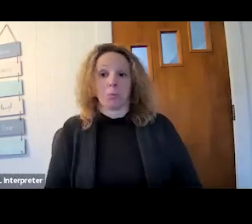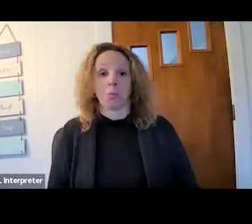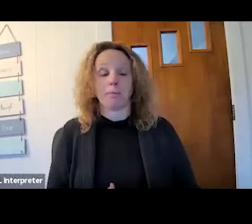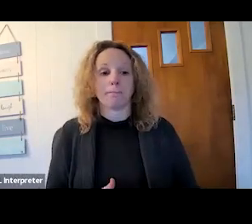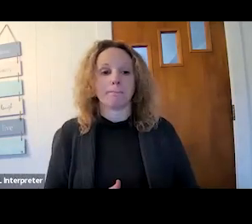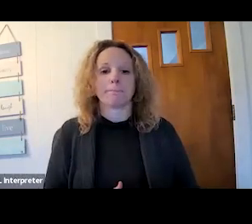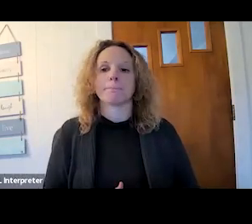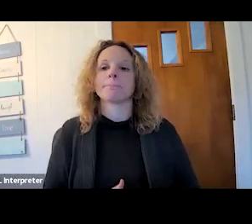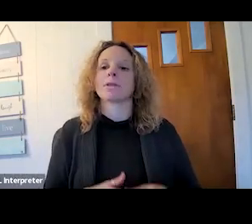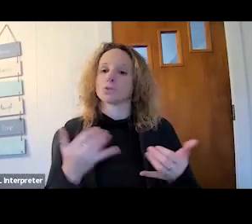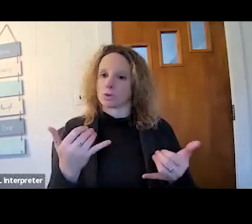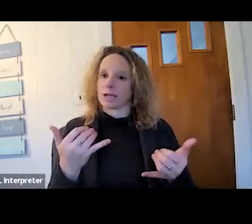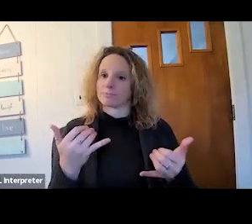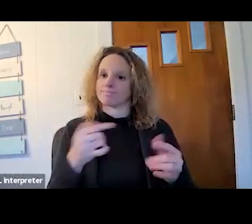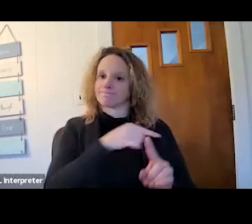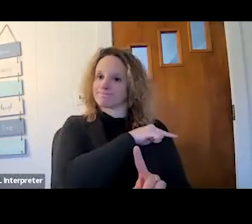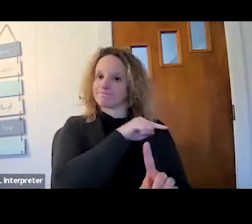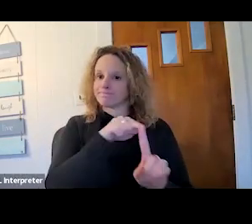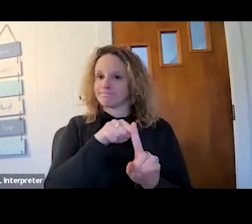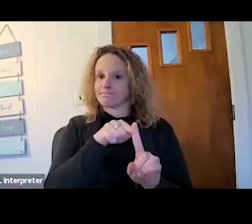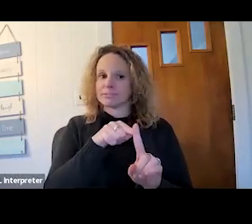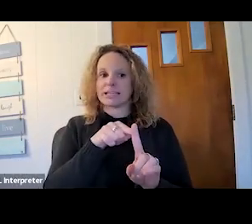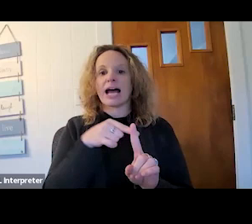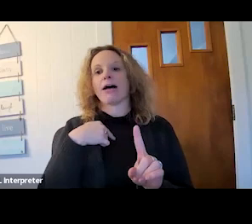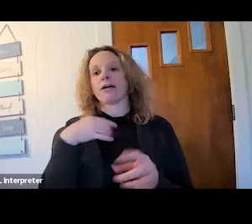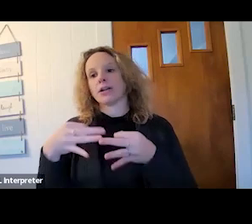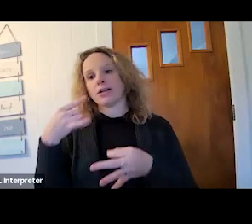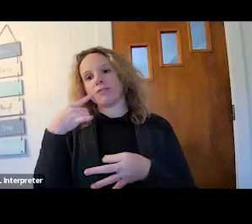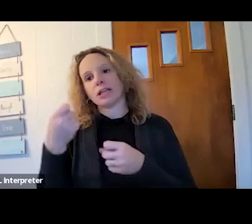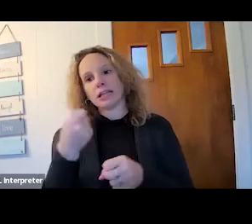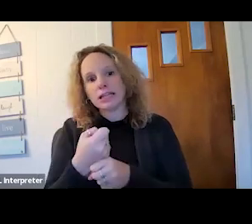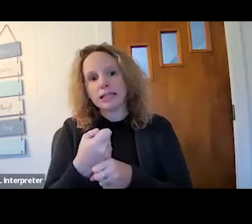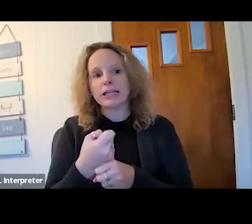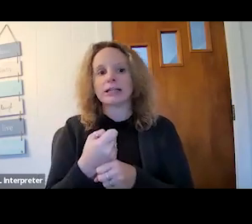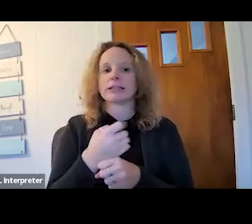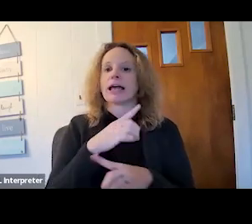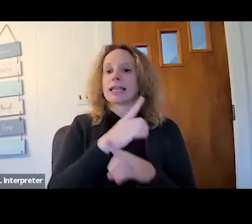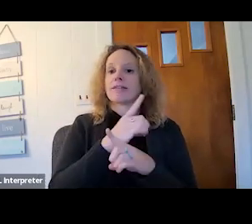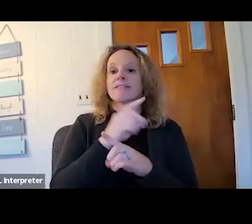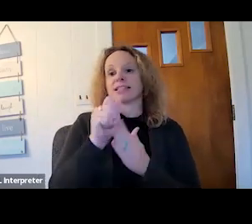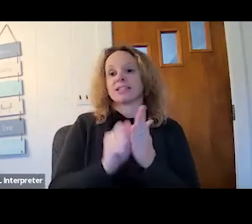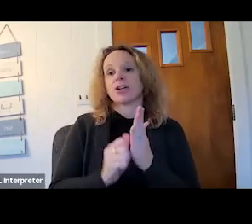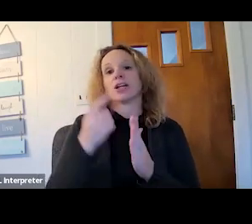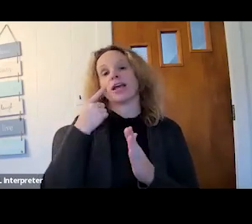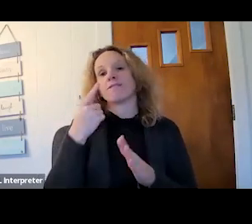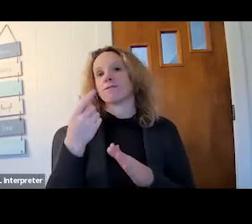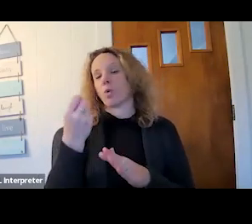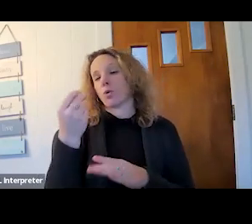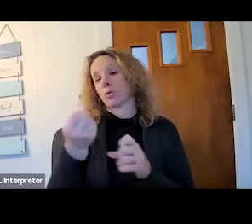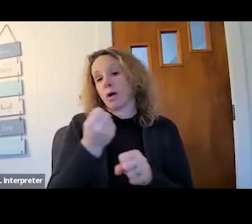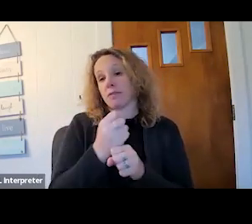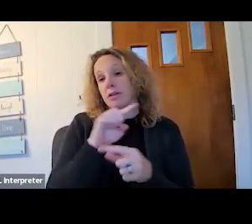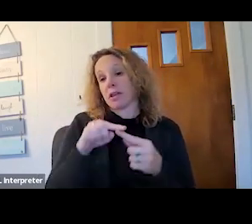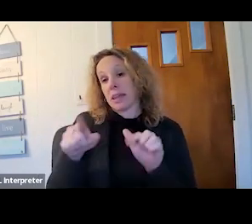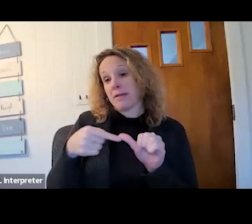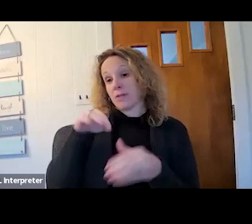So I was an assistant state attorney for years. I was a defense attorney for even more years, about 12 years. And when I first was elected,